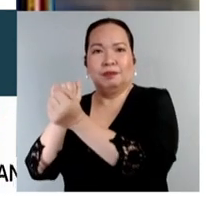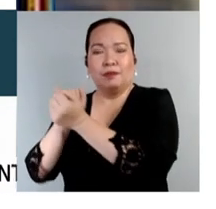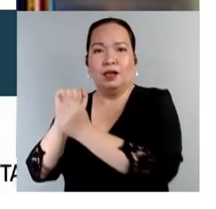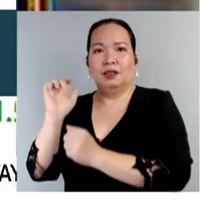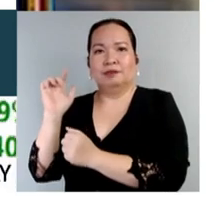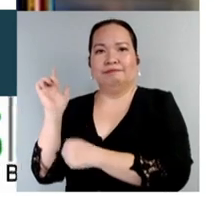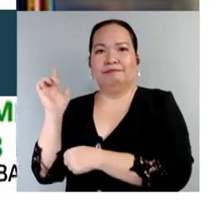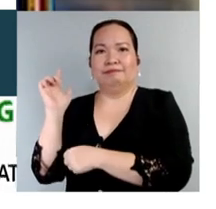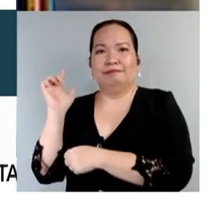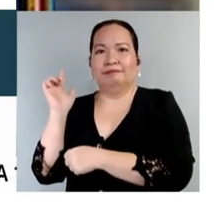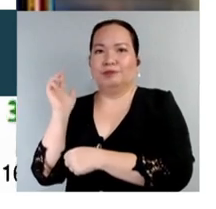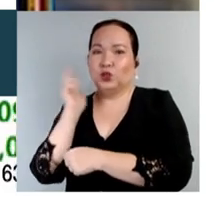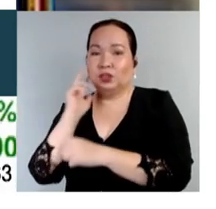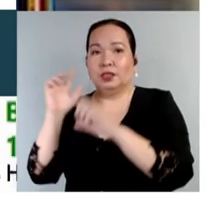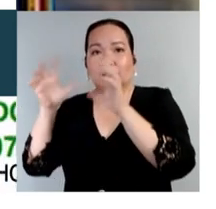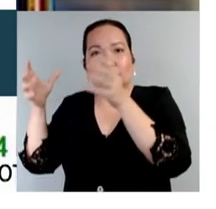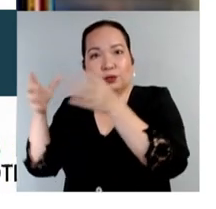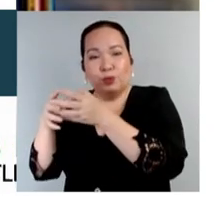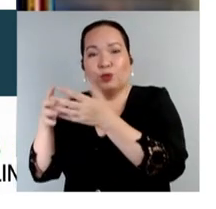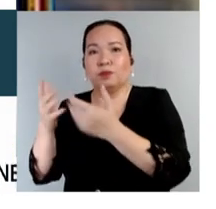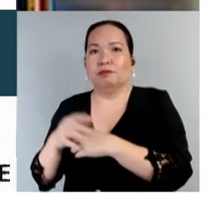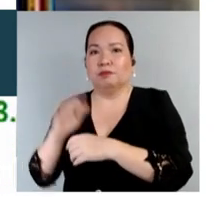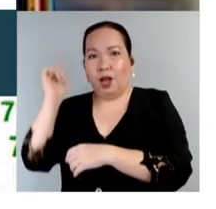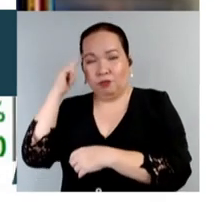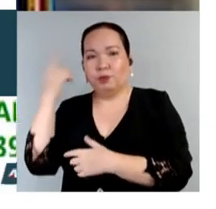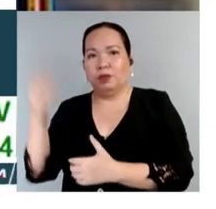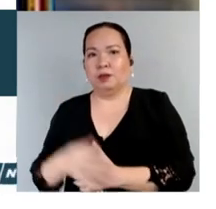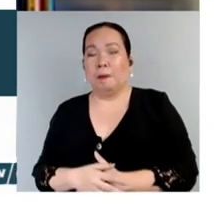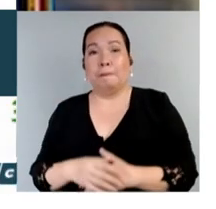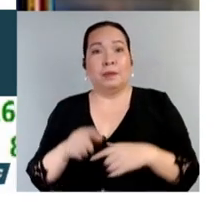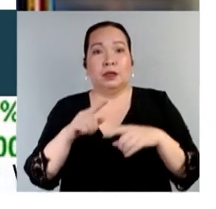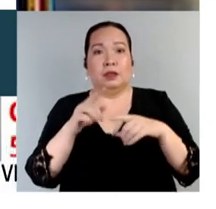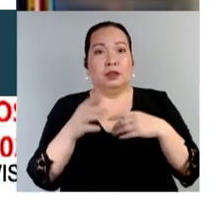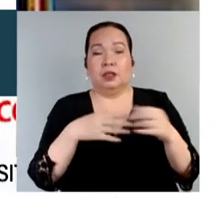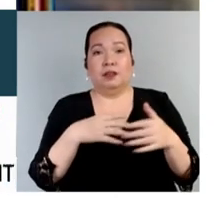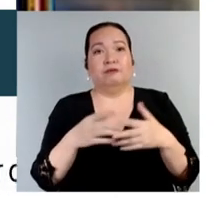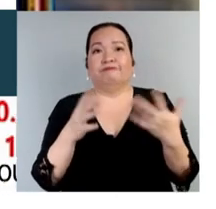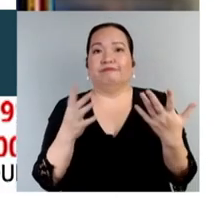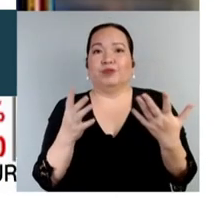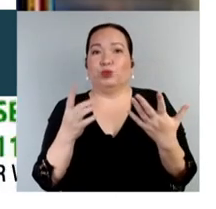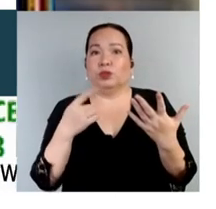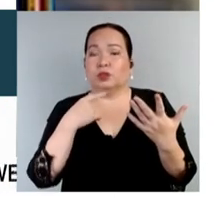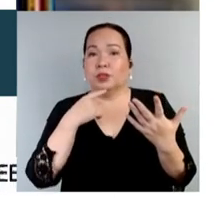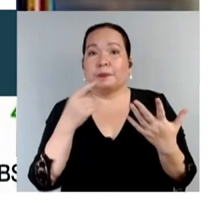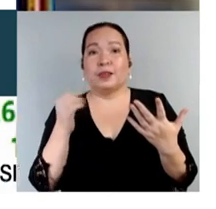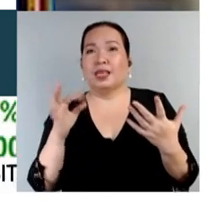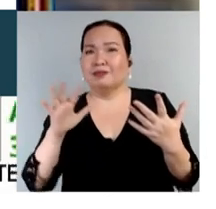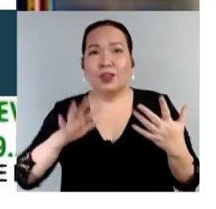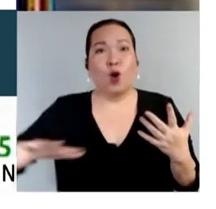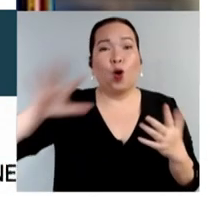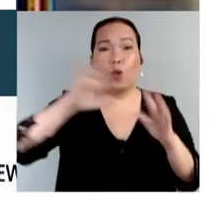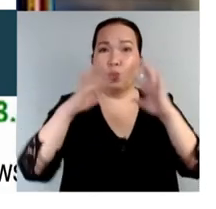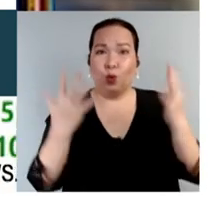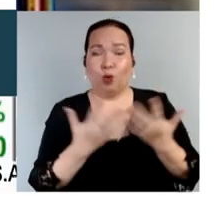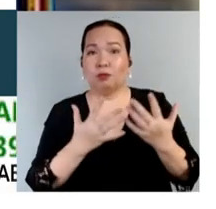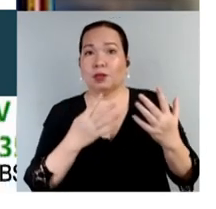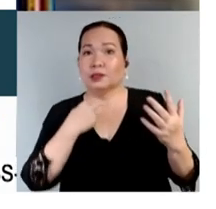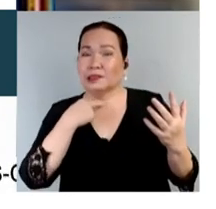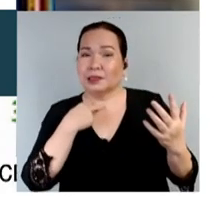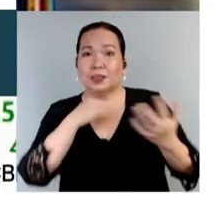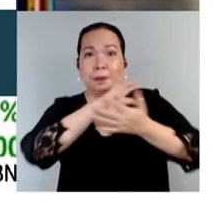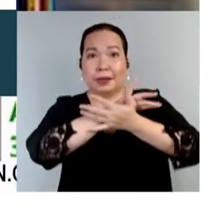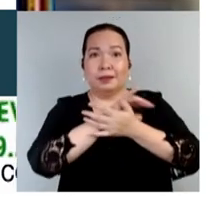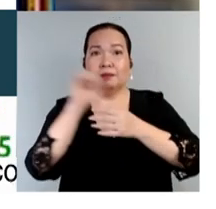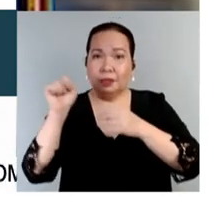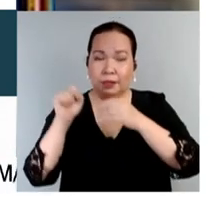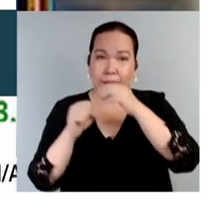But whether we like it or not, now, even if we say that the whole world is battling the same pandemic, the government